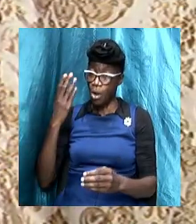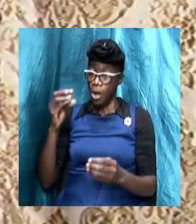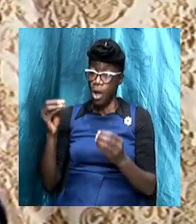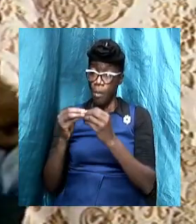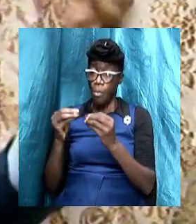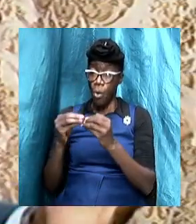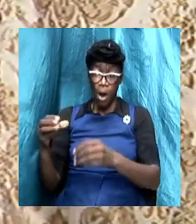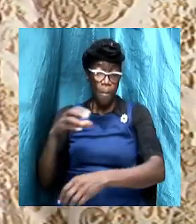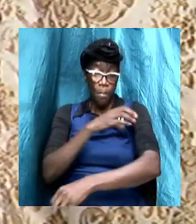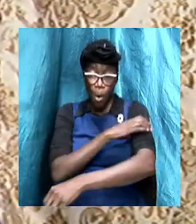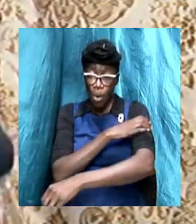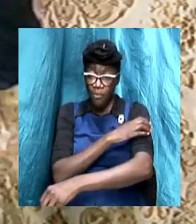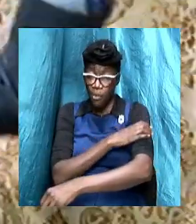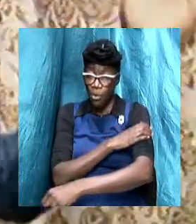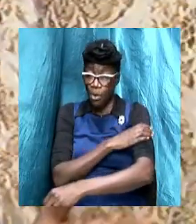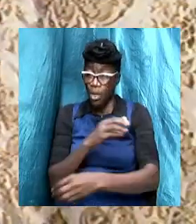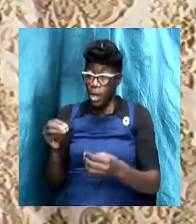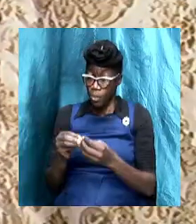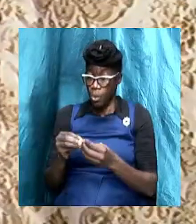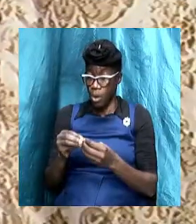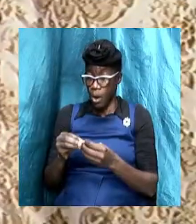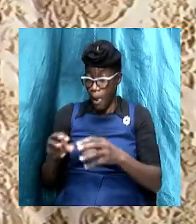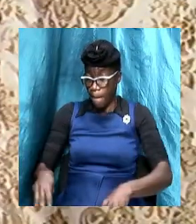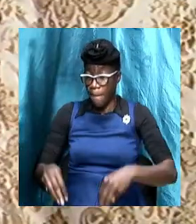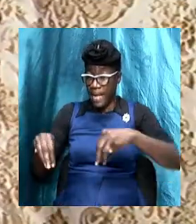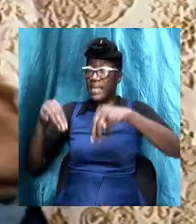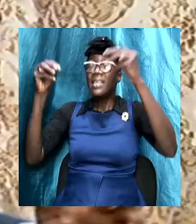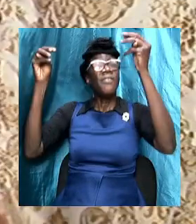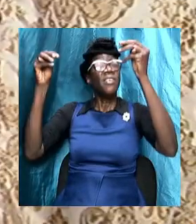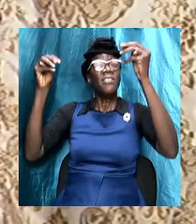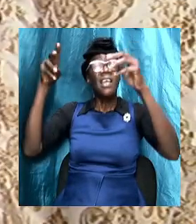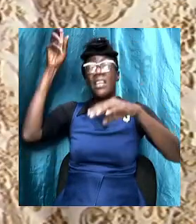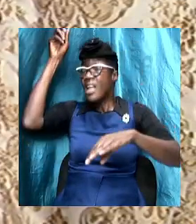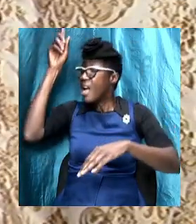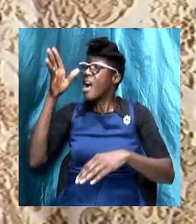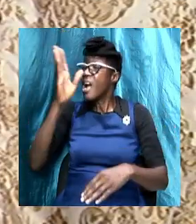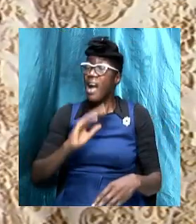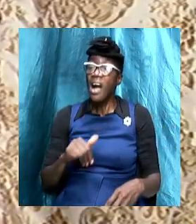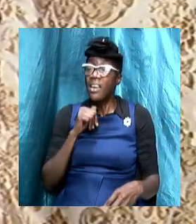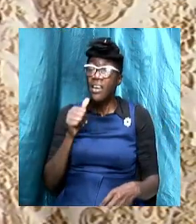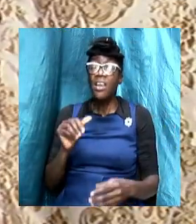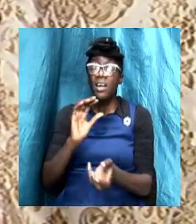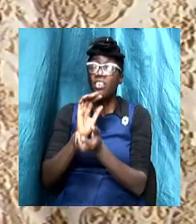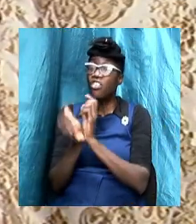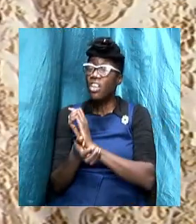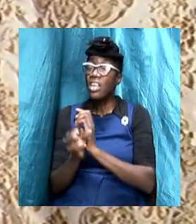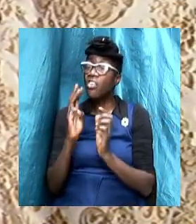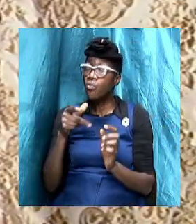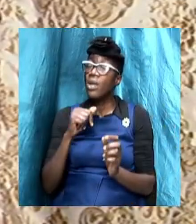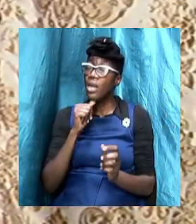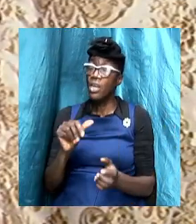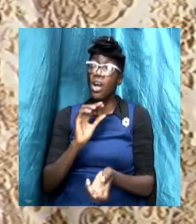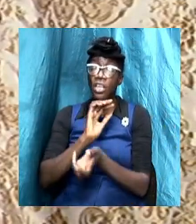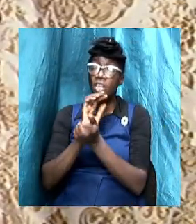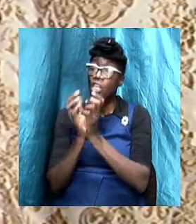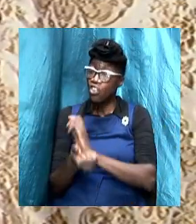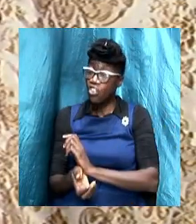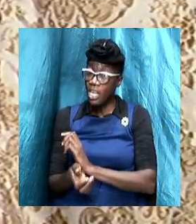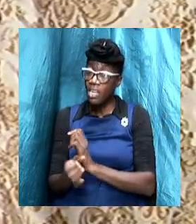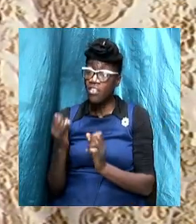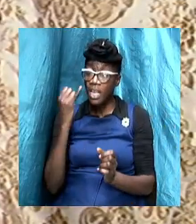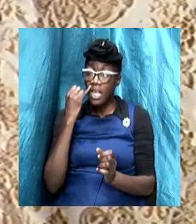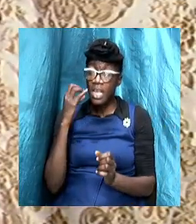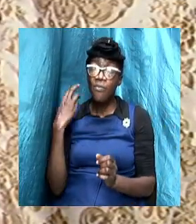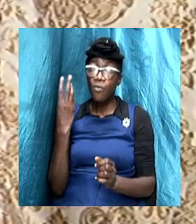He can become more magnificent. He's all magnificent. He has not changed and he will not change. So if we are